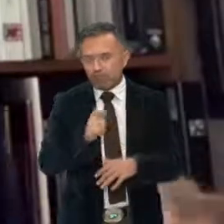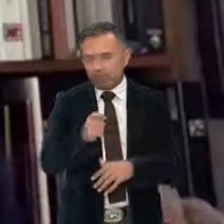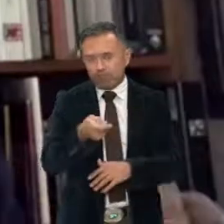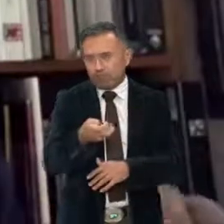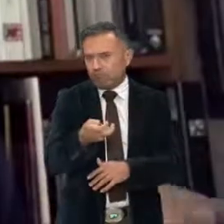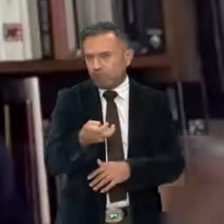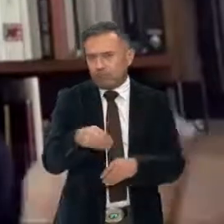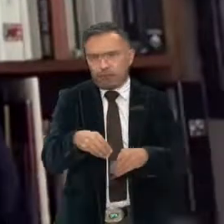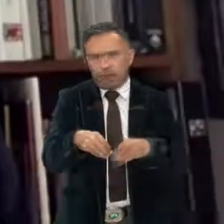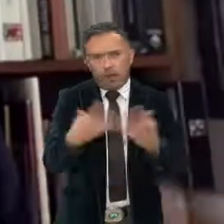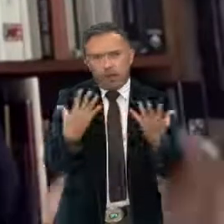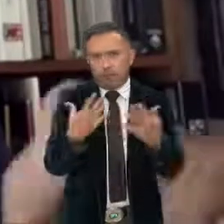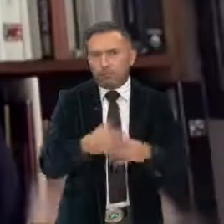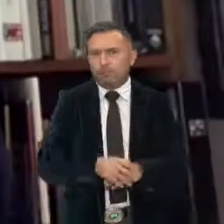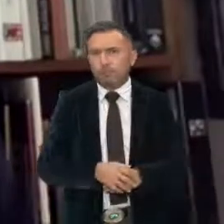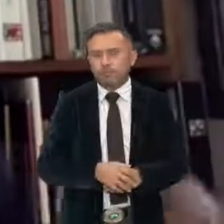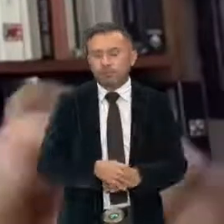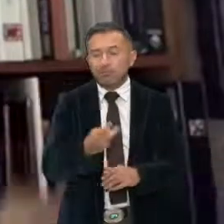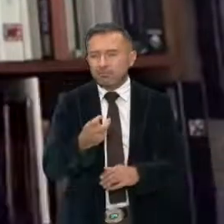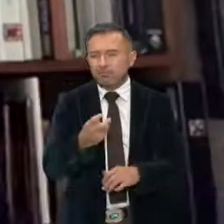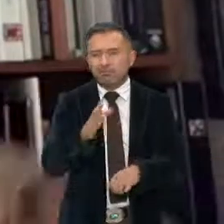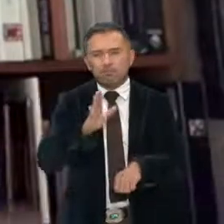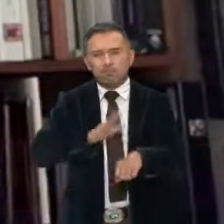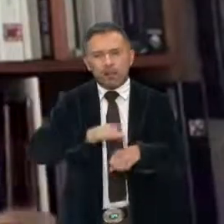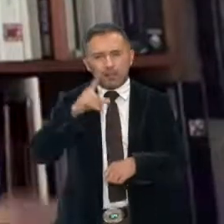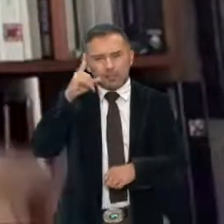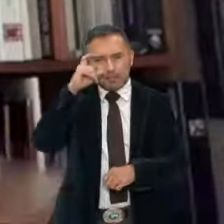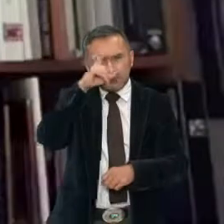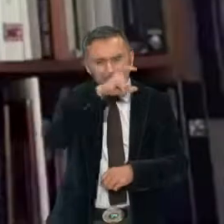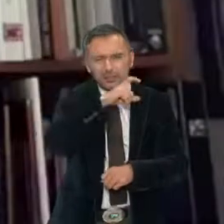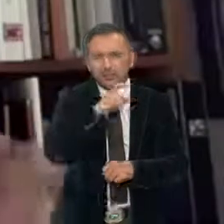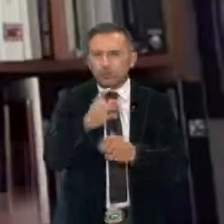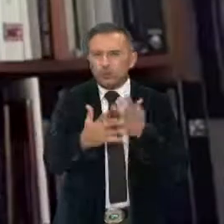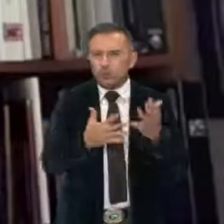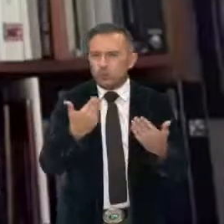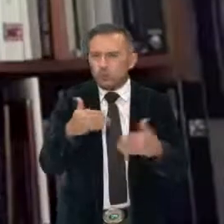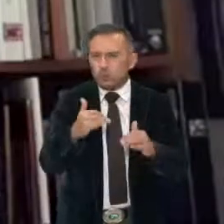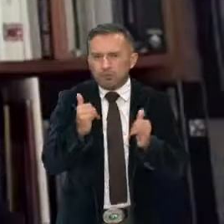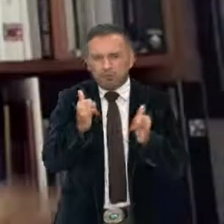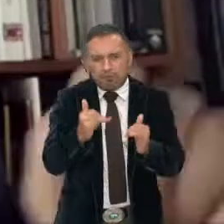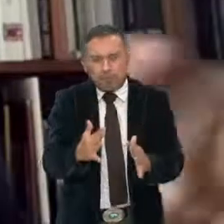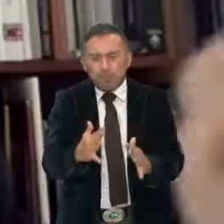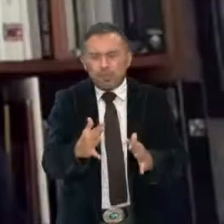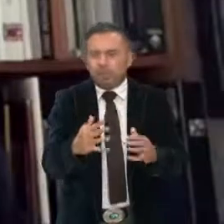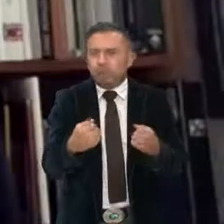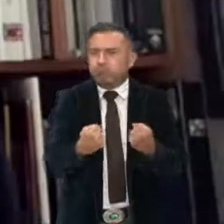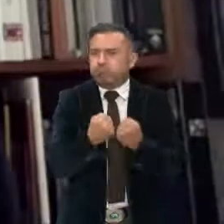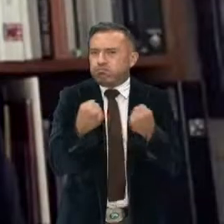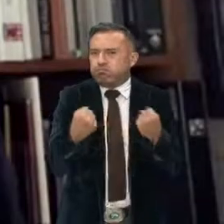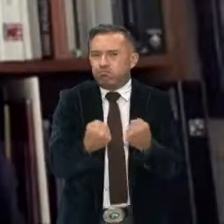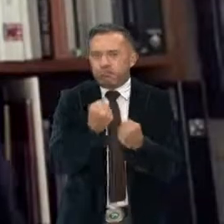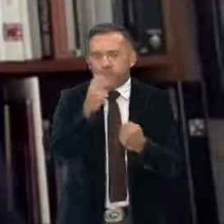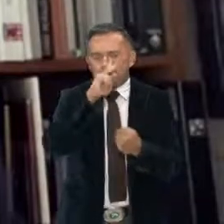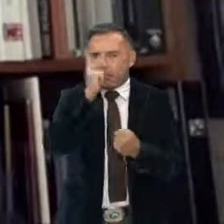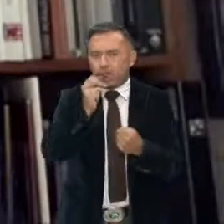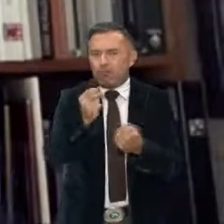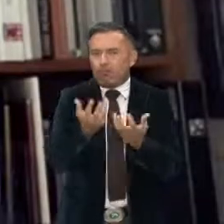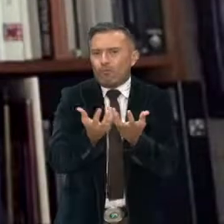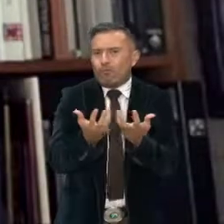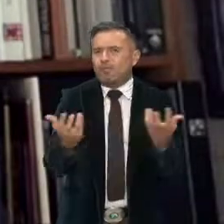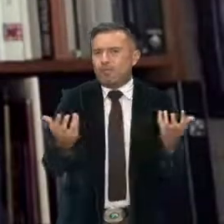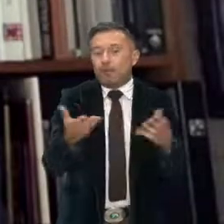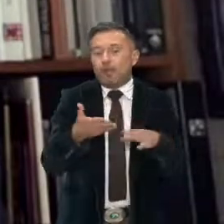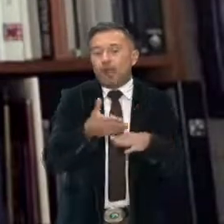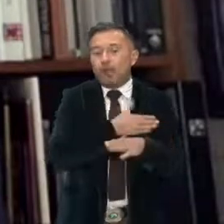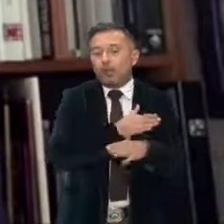2020 have been undoubtedly the most difficult and complex polarized